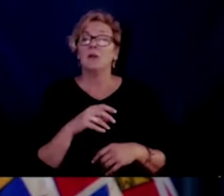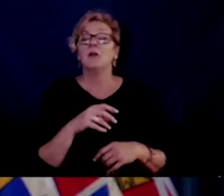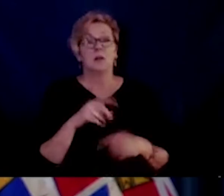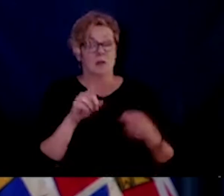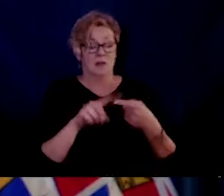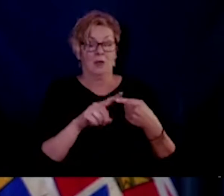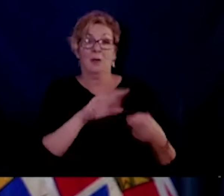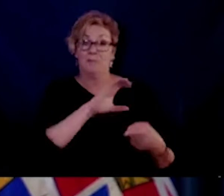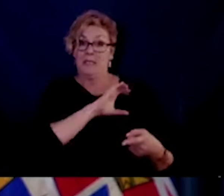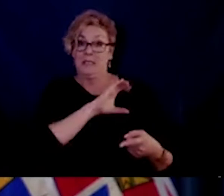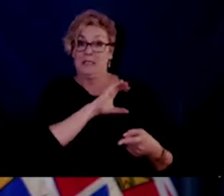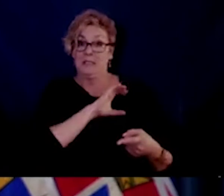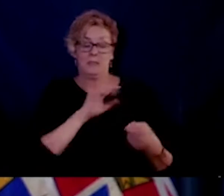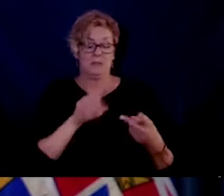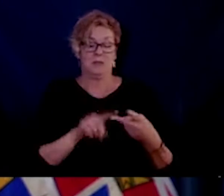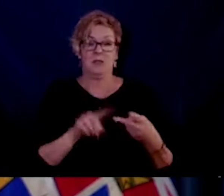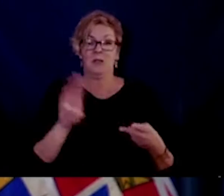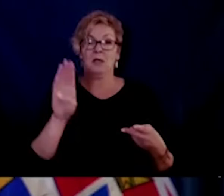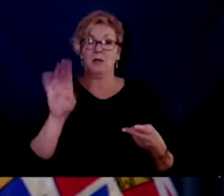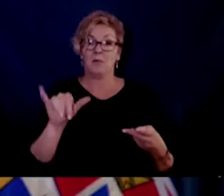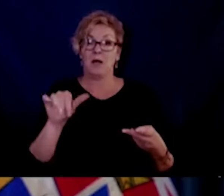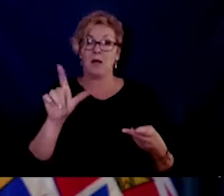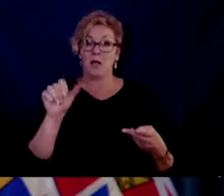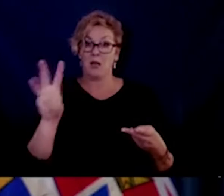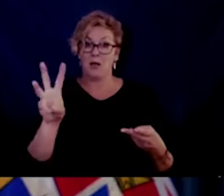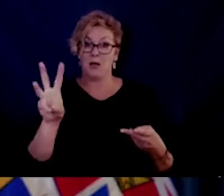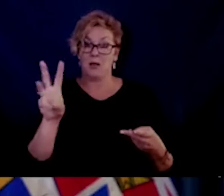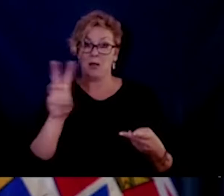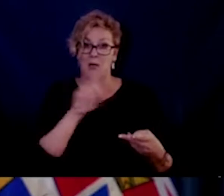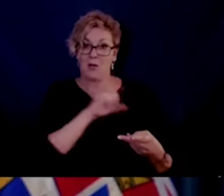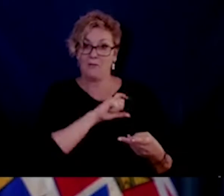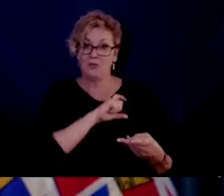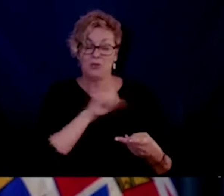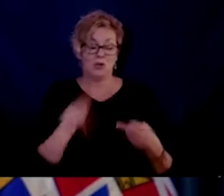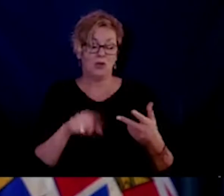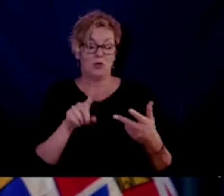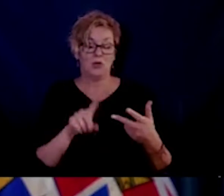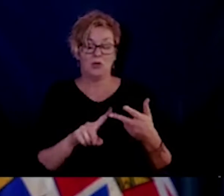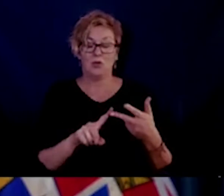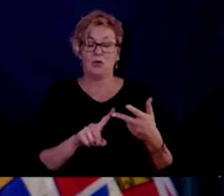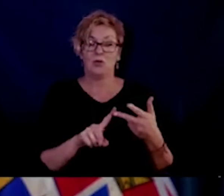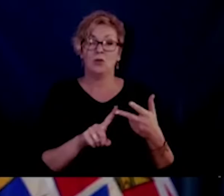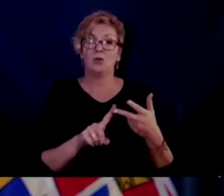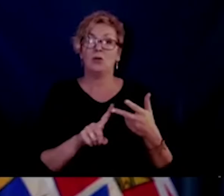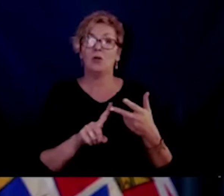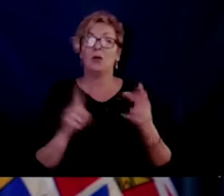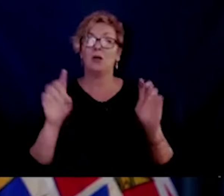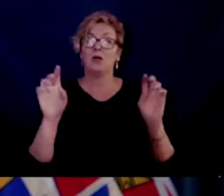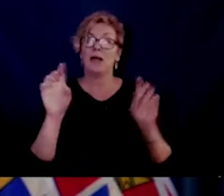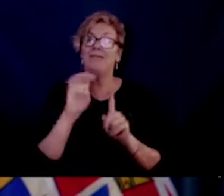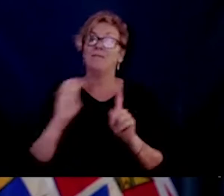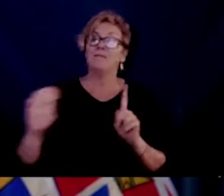and environmental health officers. In the same way that we had the orders during the summer at rental properties and